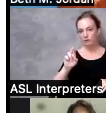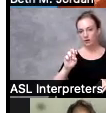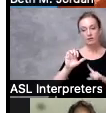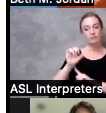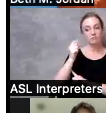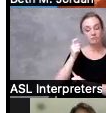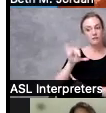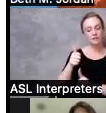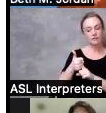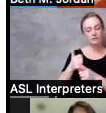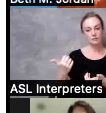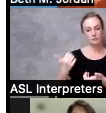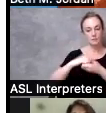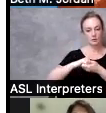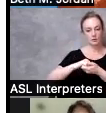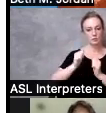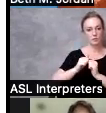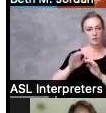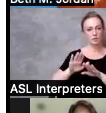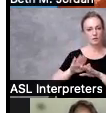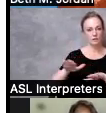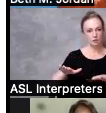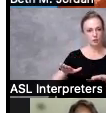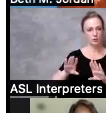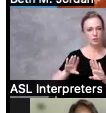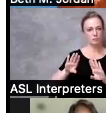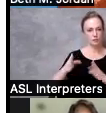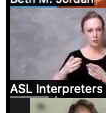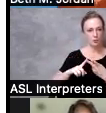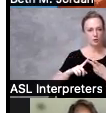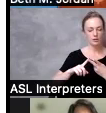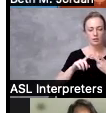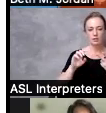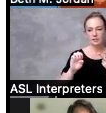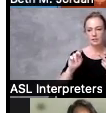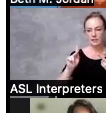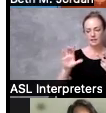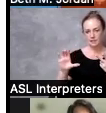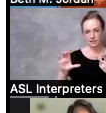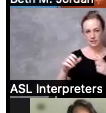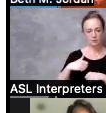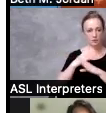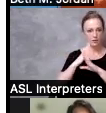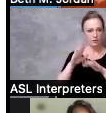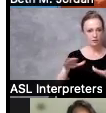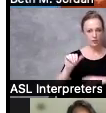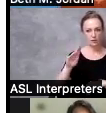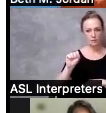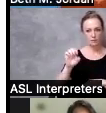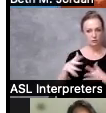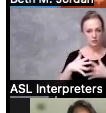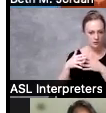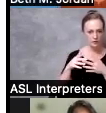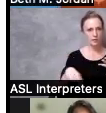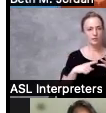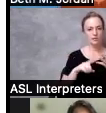with the Children's Bureau, Annie E. Casey, Prevent Child Abuse America, and the